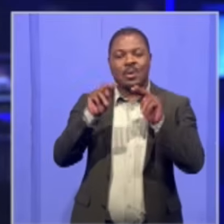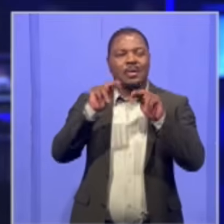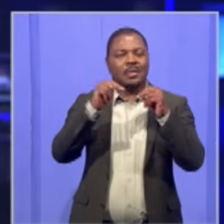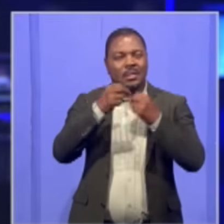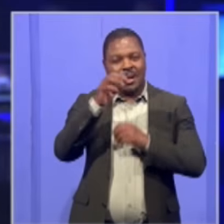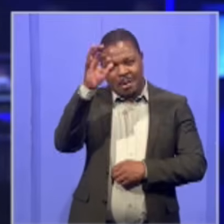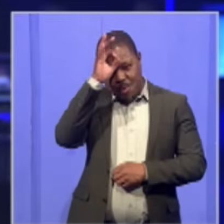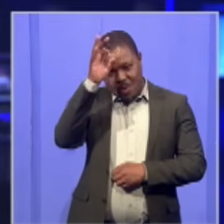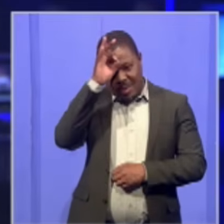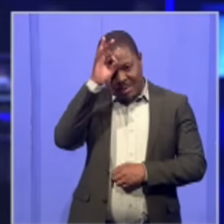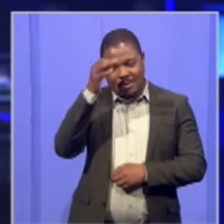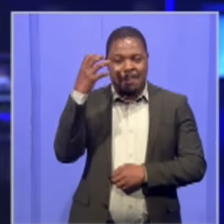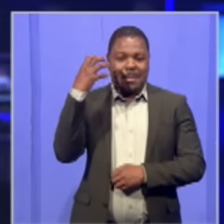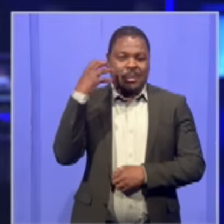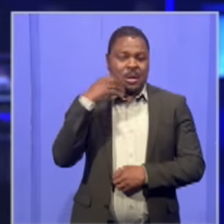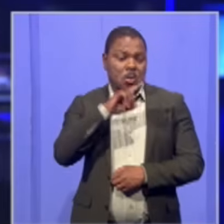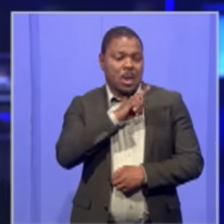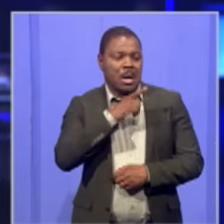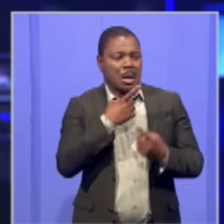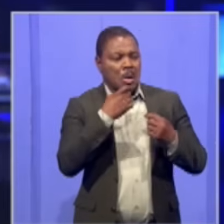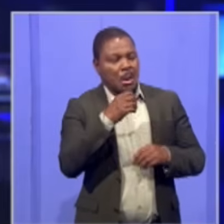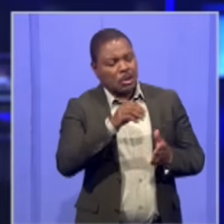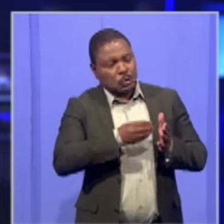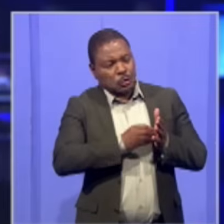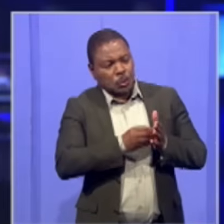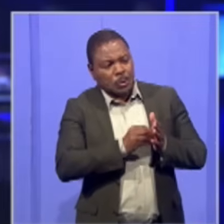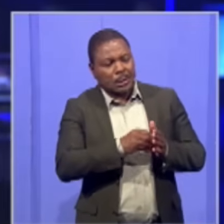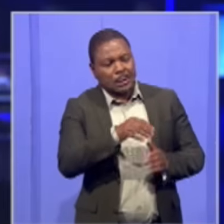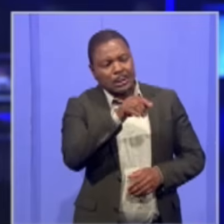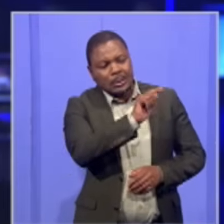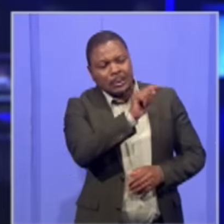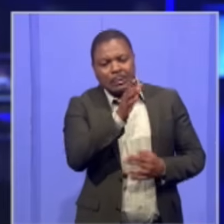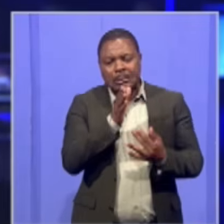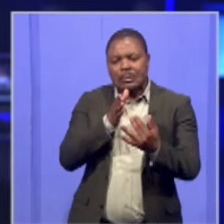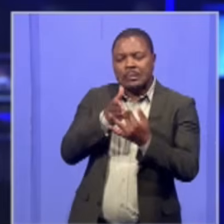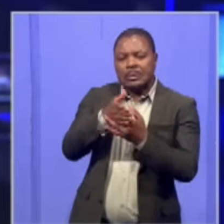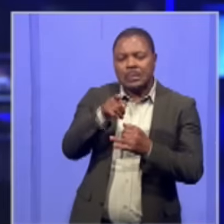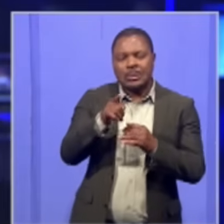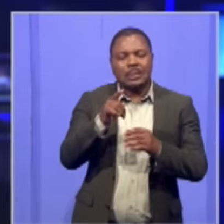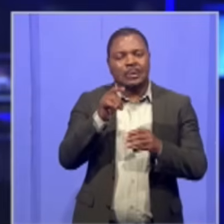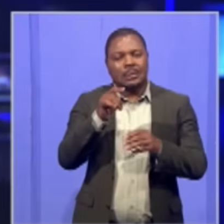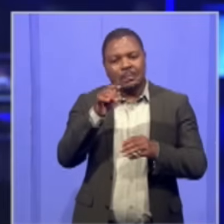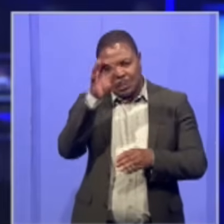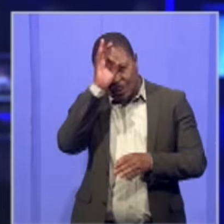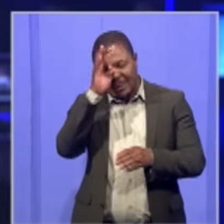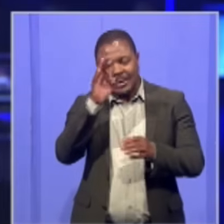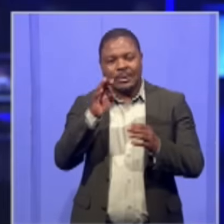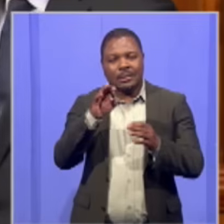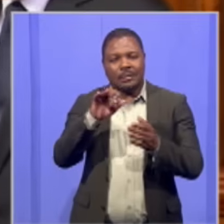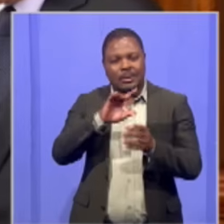ena eo ho nang le dingongoreo ka maqulwana dinokwana a kenakeneng ka hara makala a tshireletso.